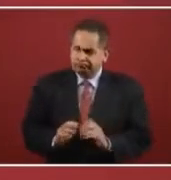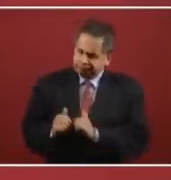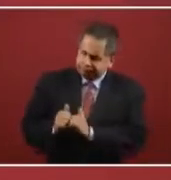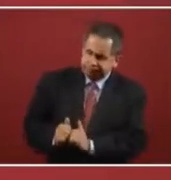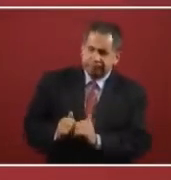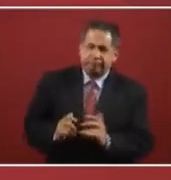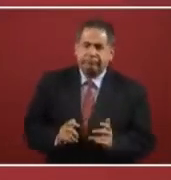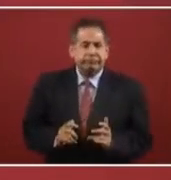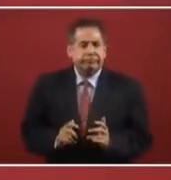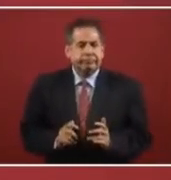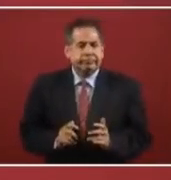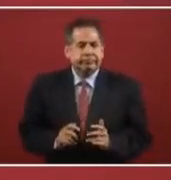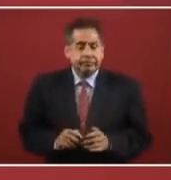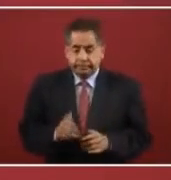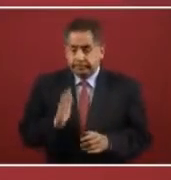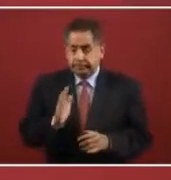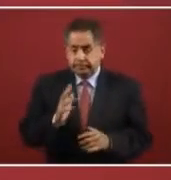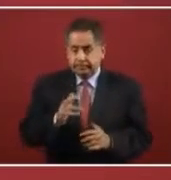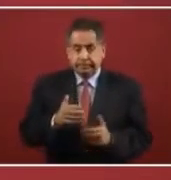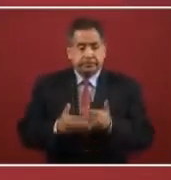and that there be advancement